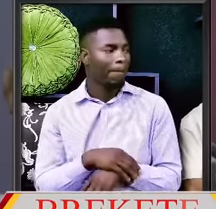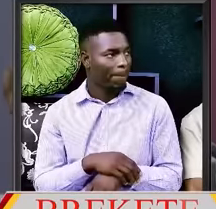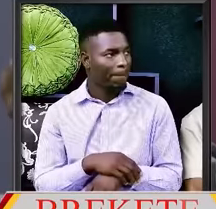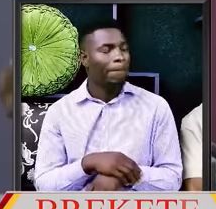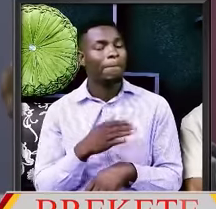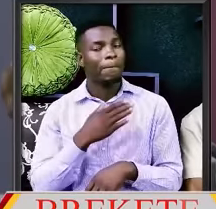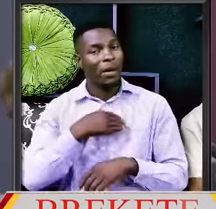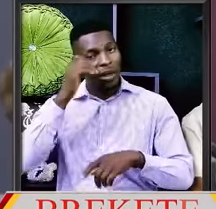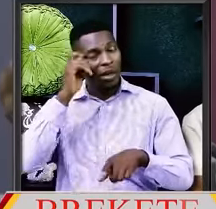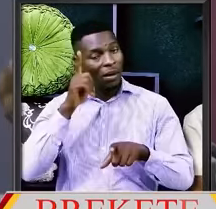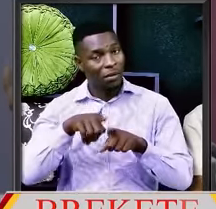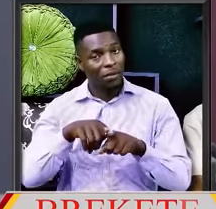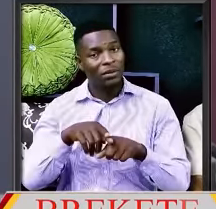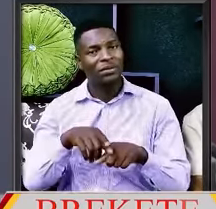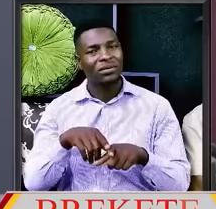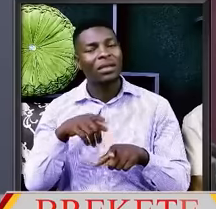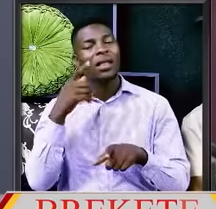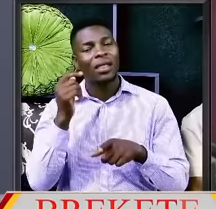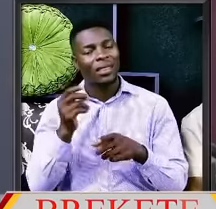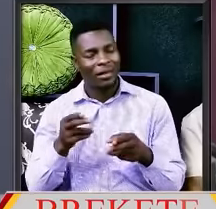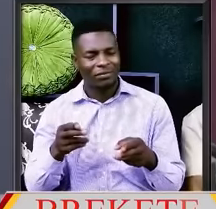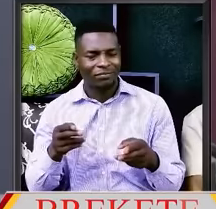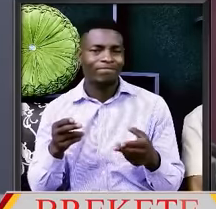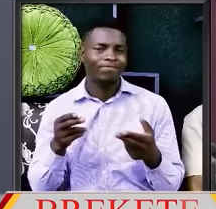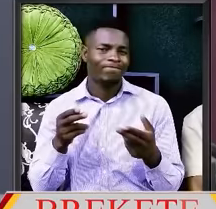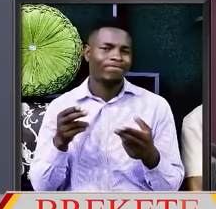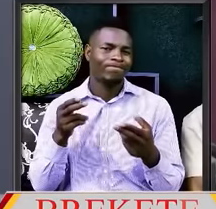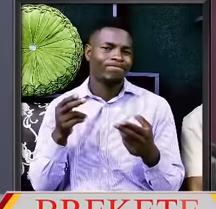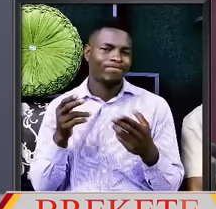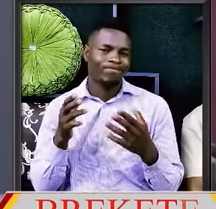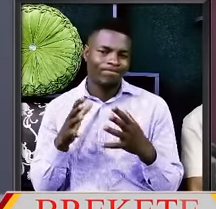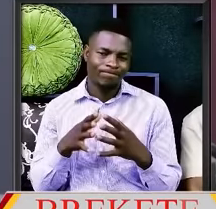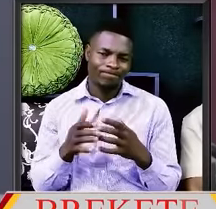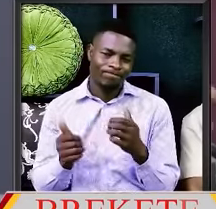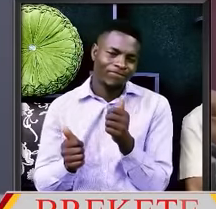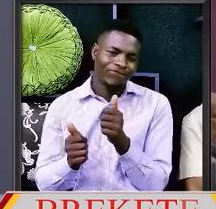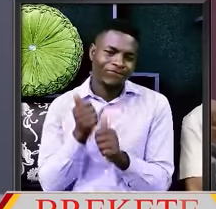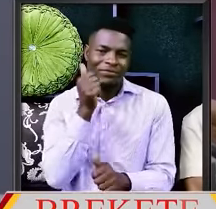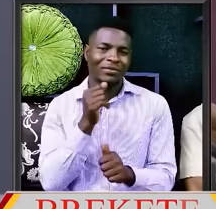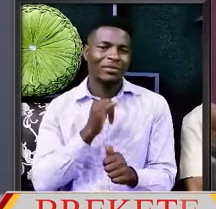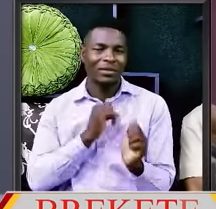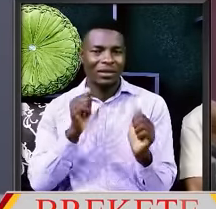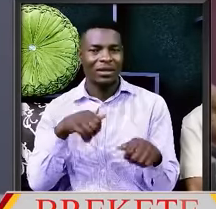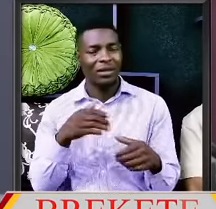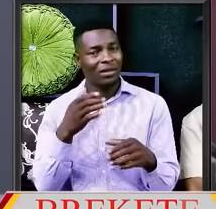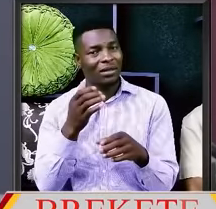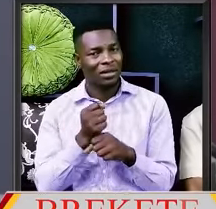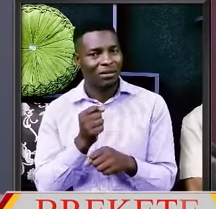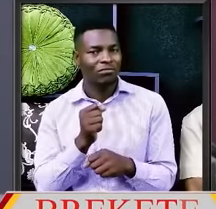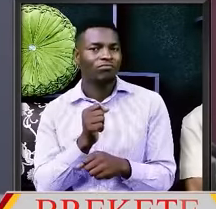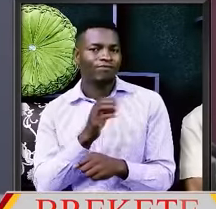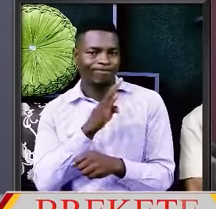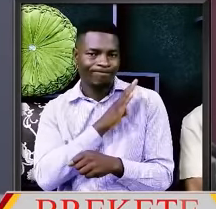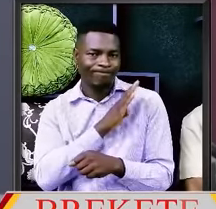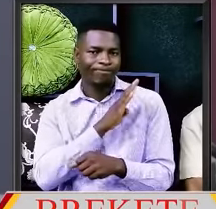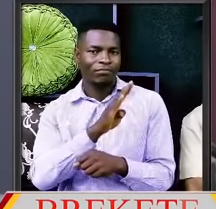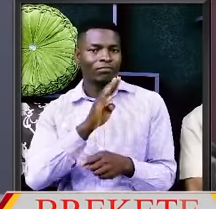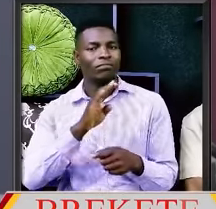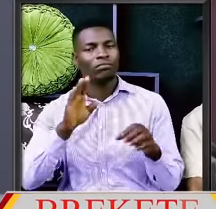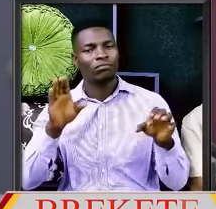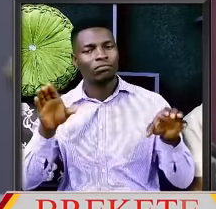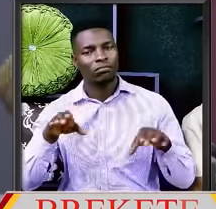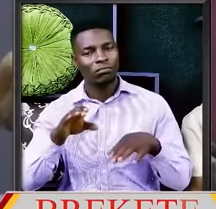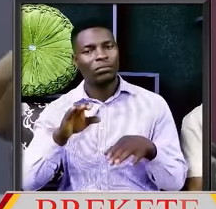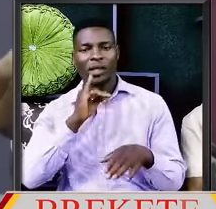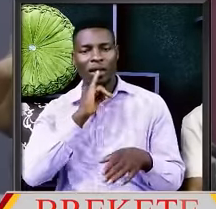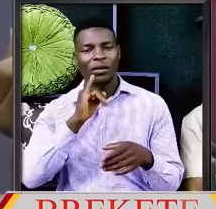Huh? The highest way I feel someone courage do now to arrange with